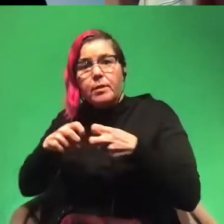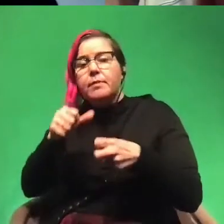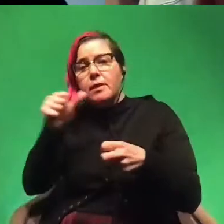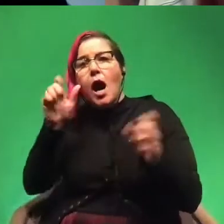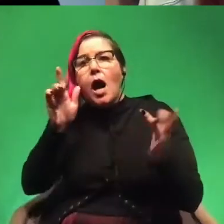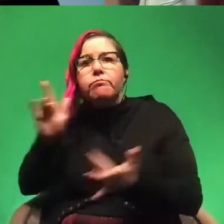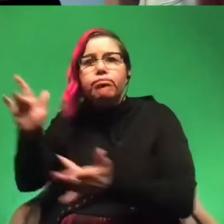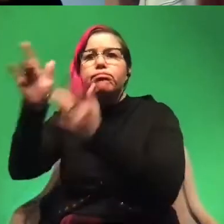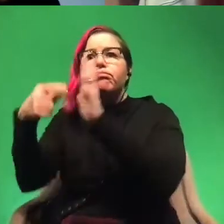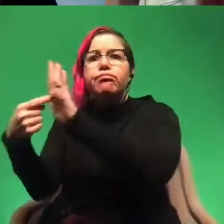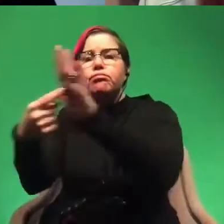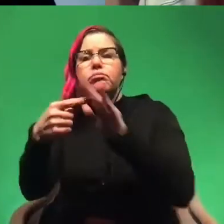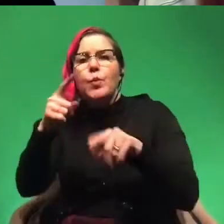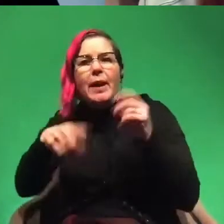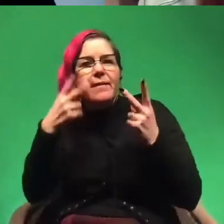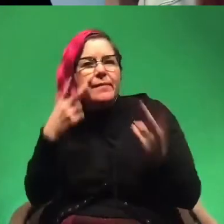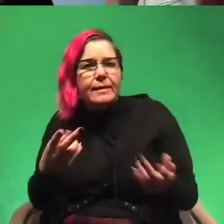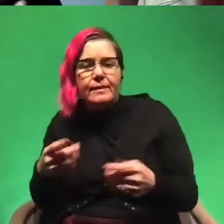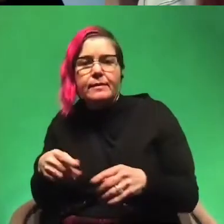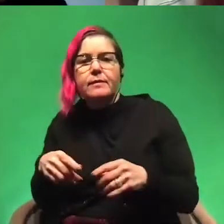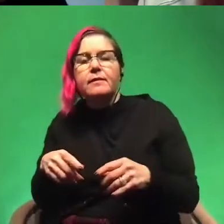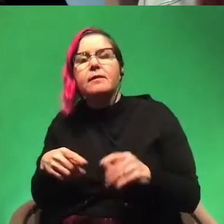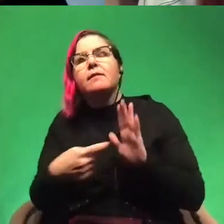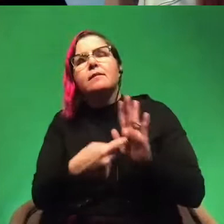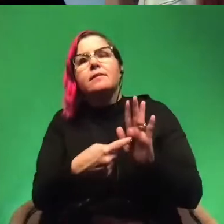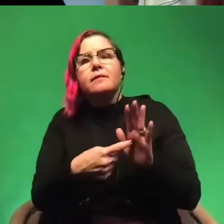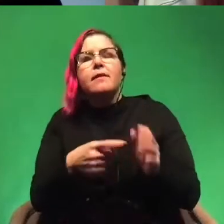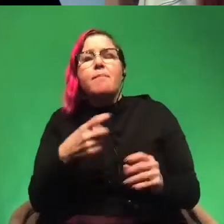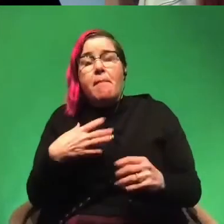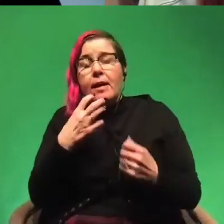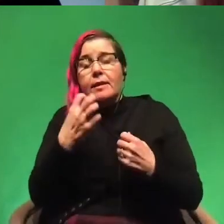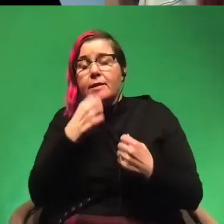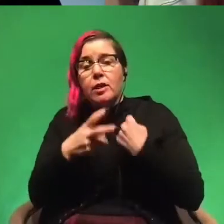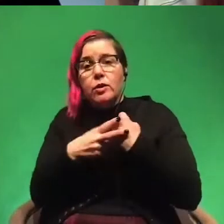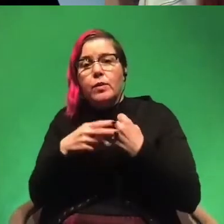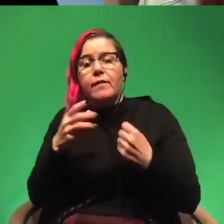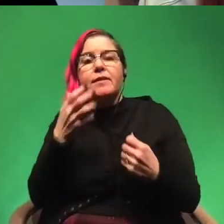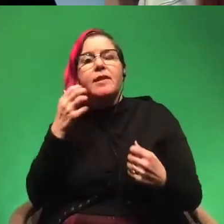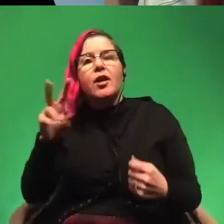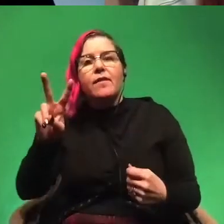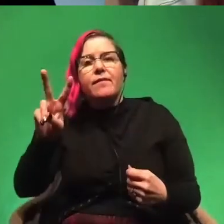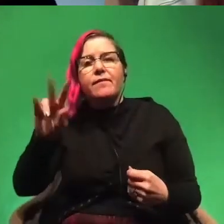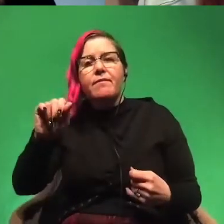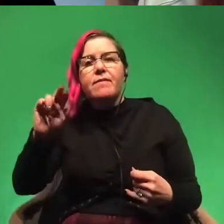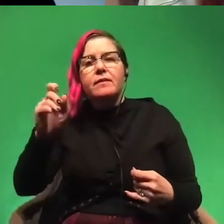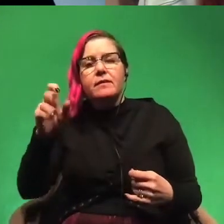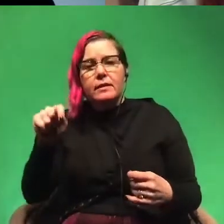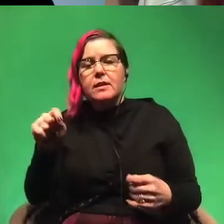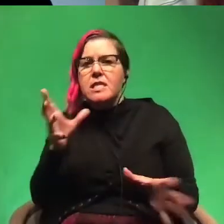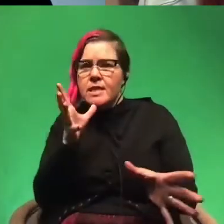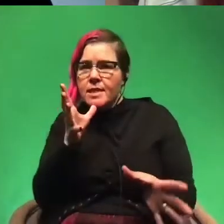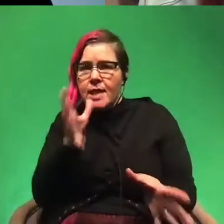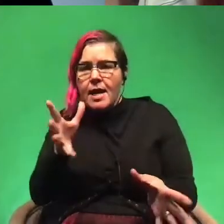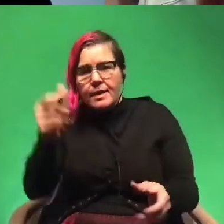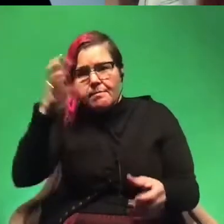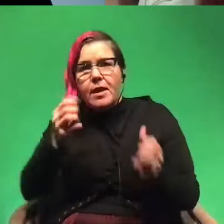route or not able to be visited. Like case in point, the sanctuary that I worked at, we had a tiger named Vincent who hated men